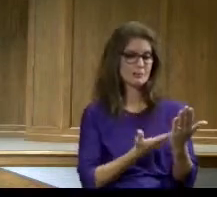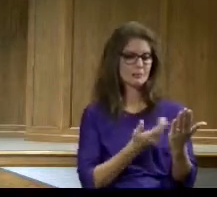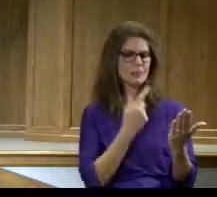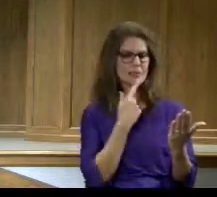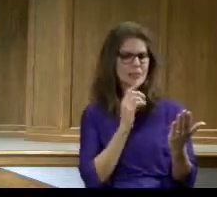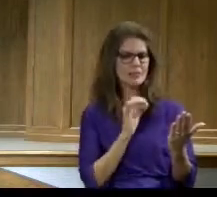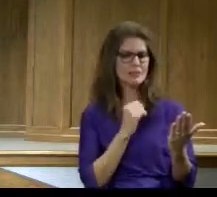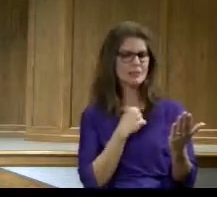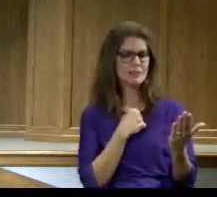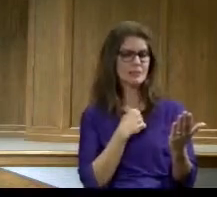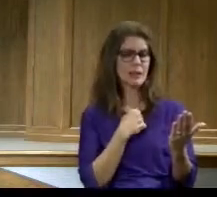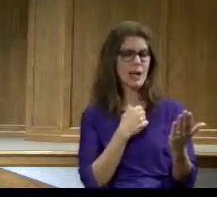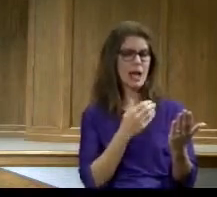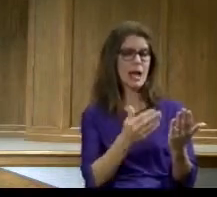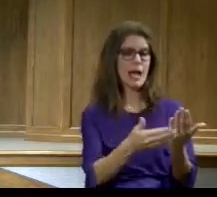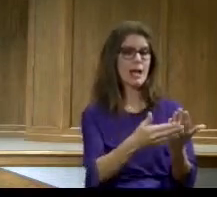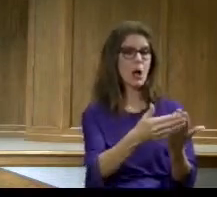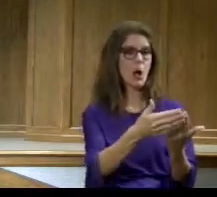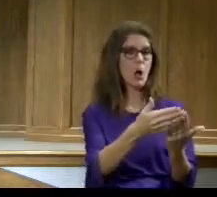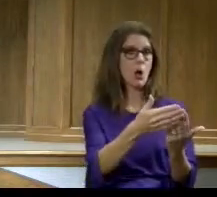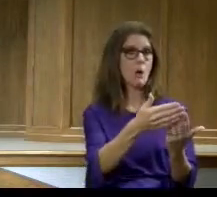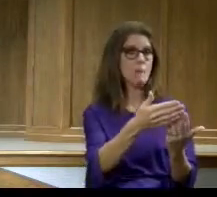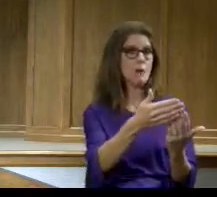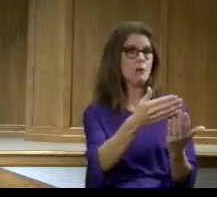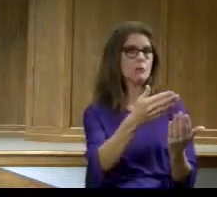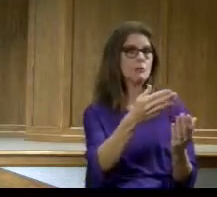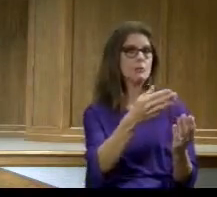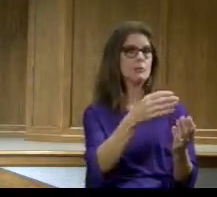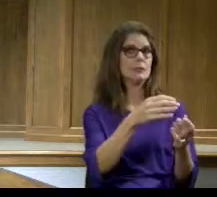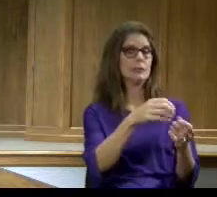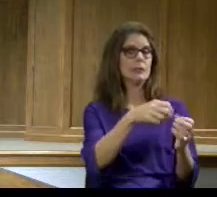I almost gave up, my feet almost slipped.